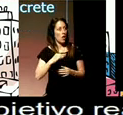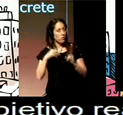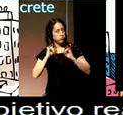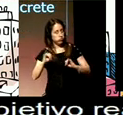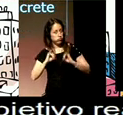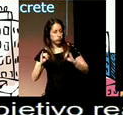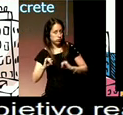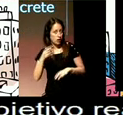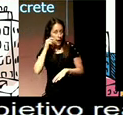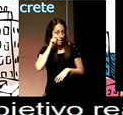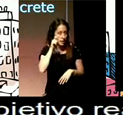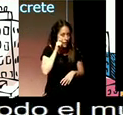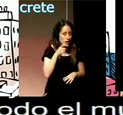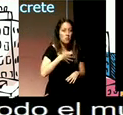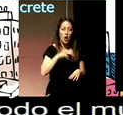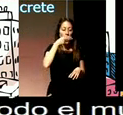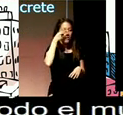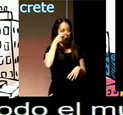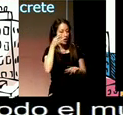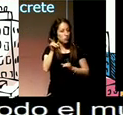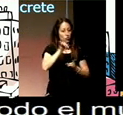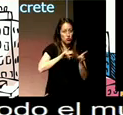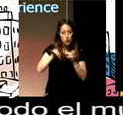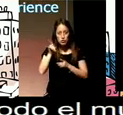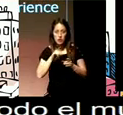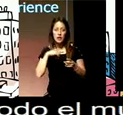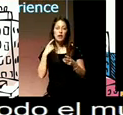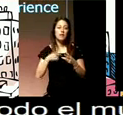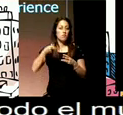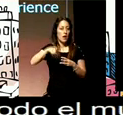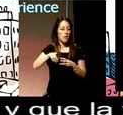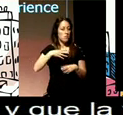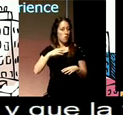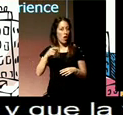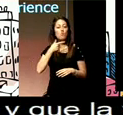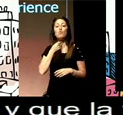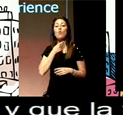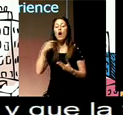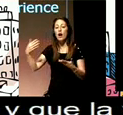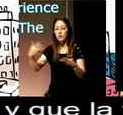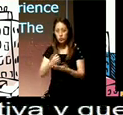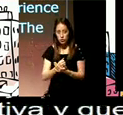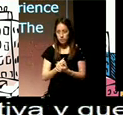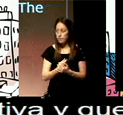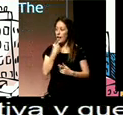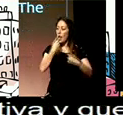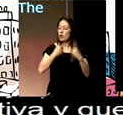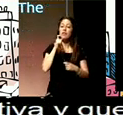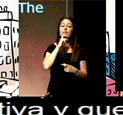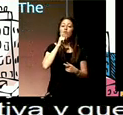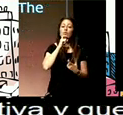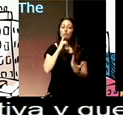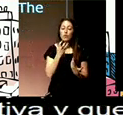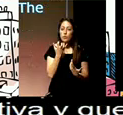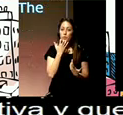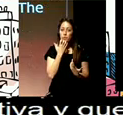attractive, and meaningful for all. Some design difficulties are of a very technical nature and